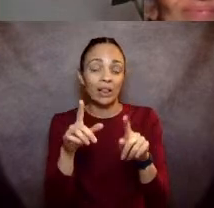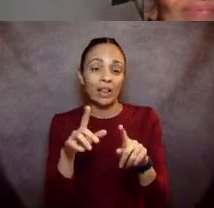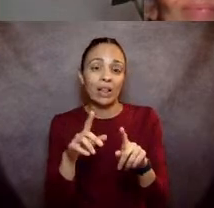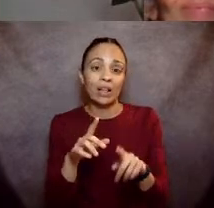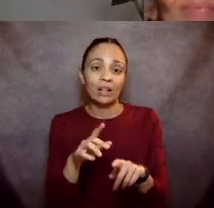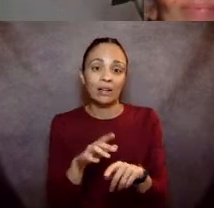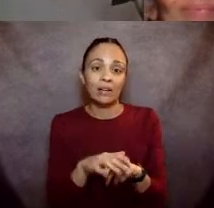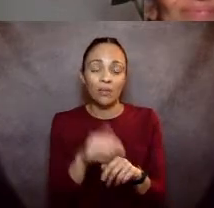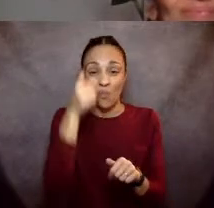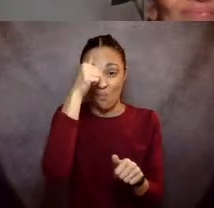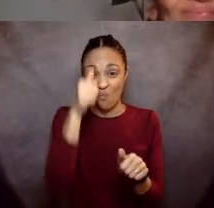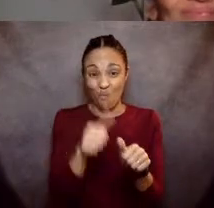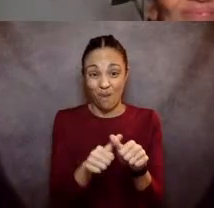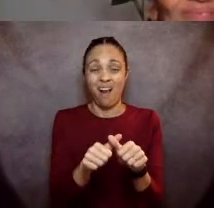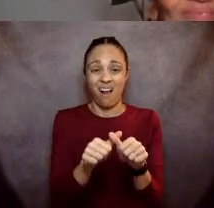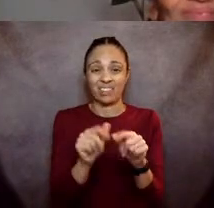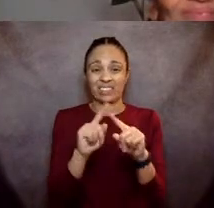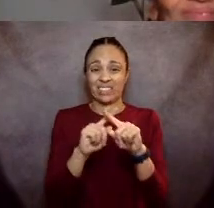scholar,